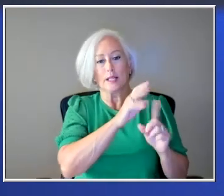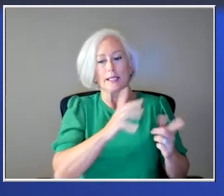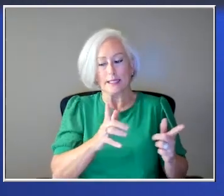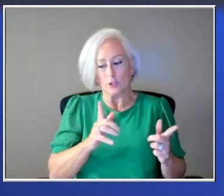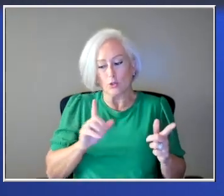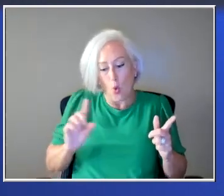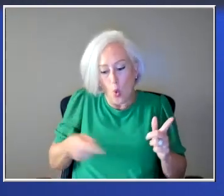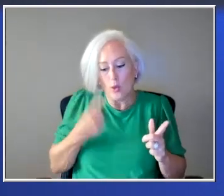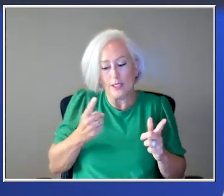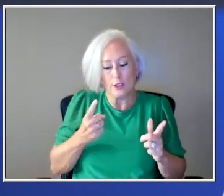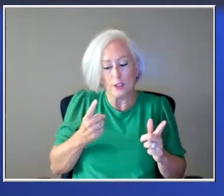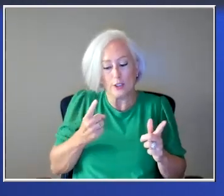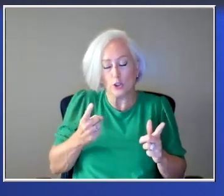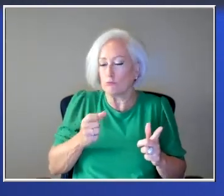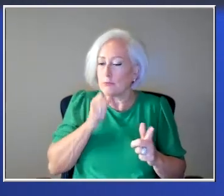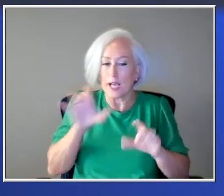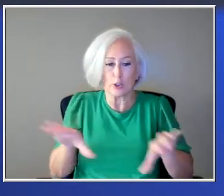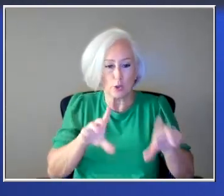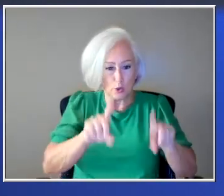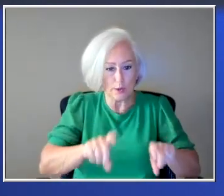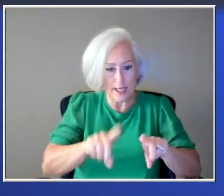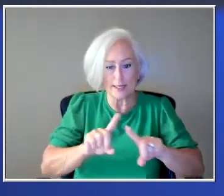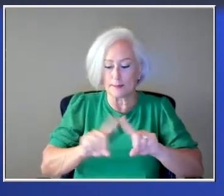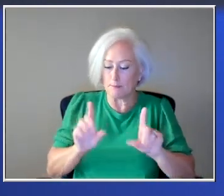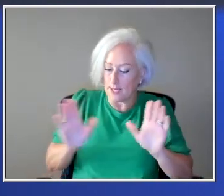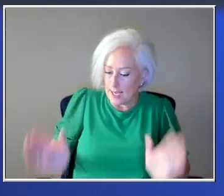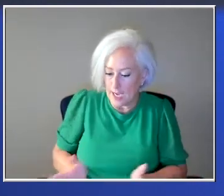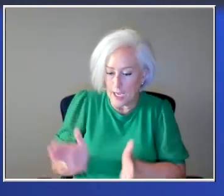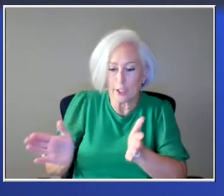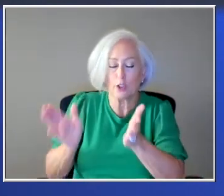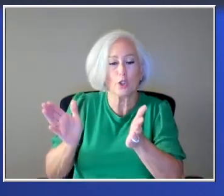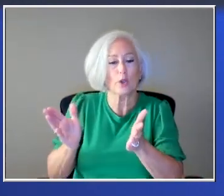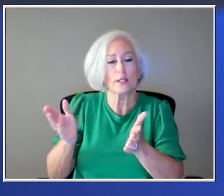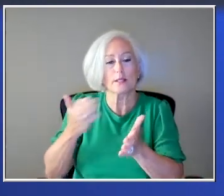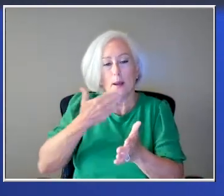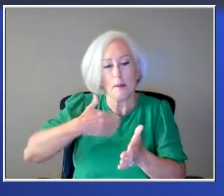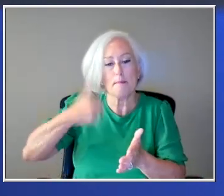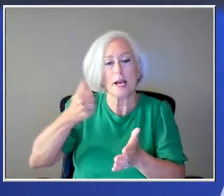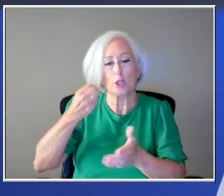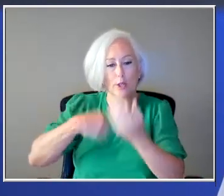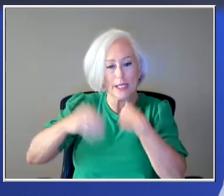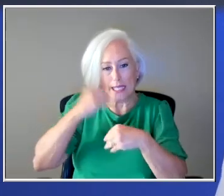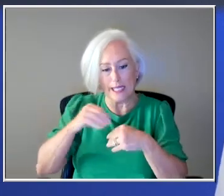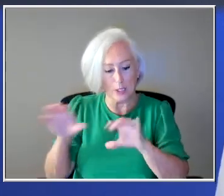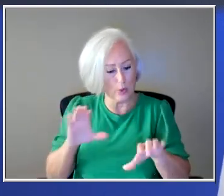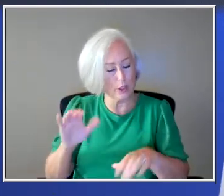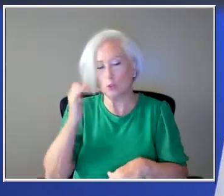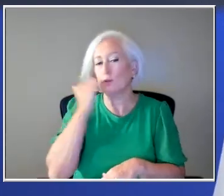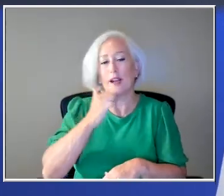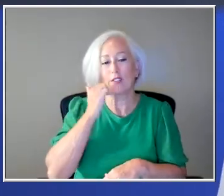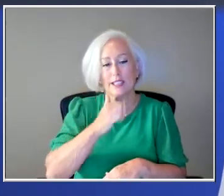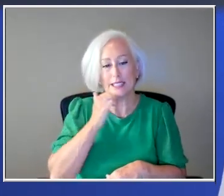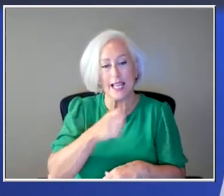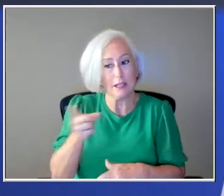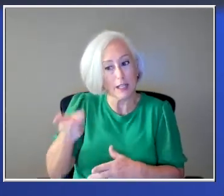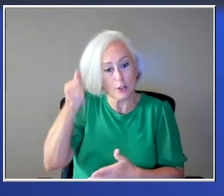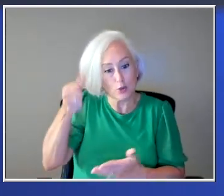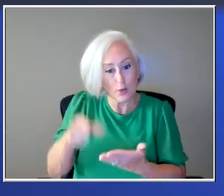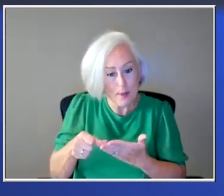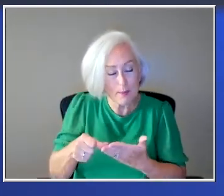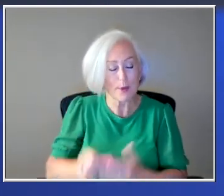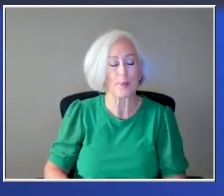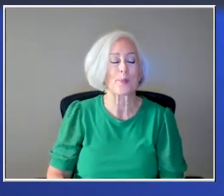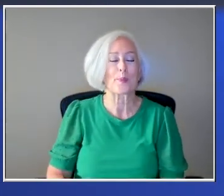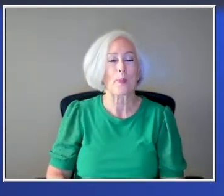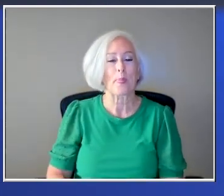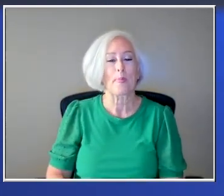exercise, which is what general pediatricians do every day for every patient, as you may remember. So, I mean, that's it. The